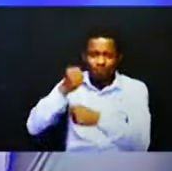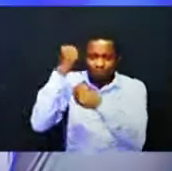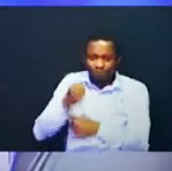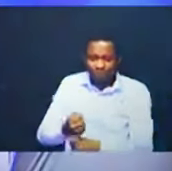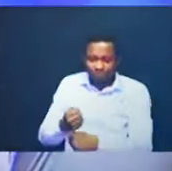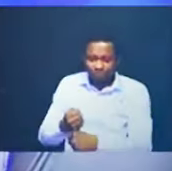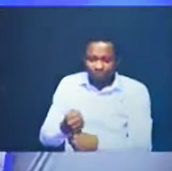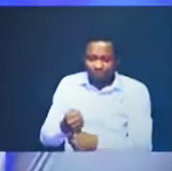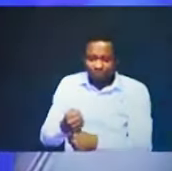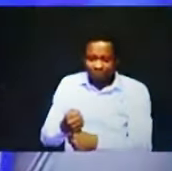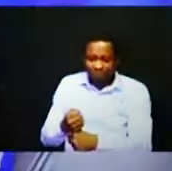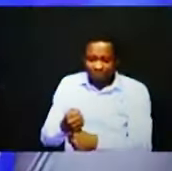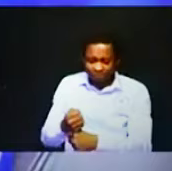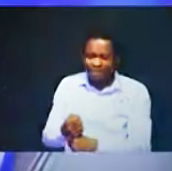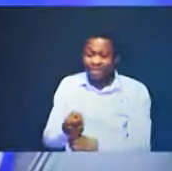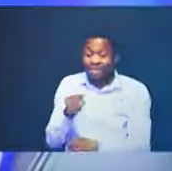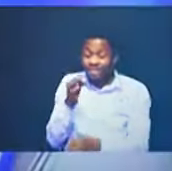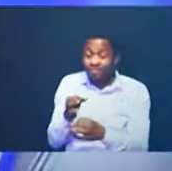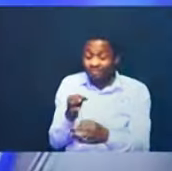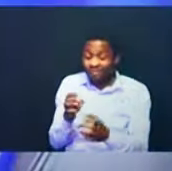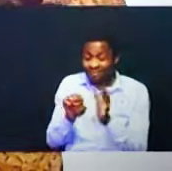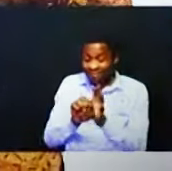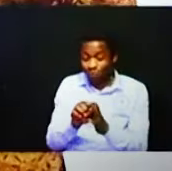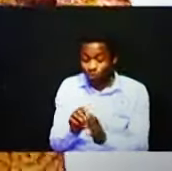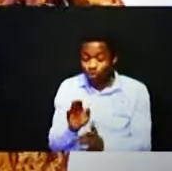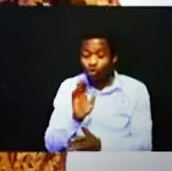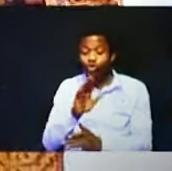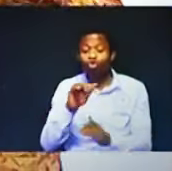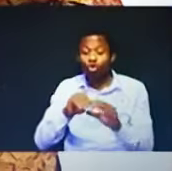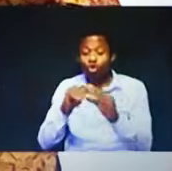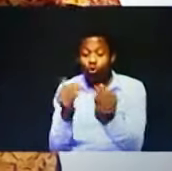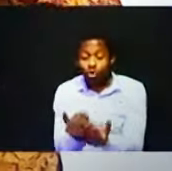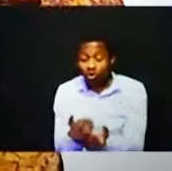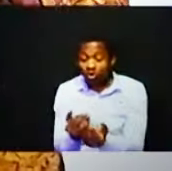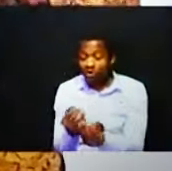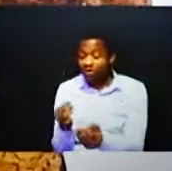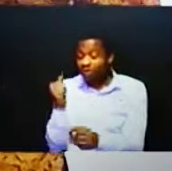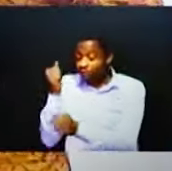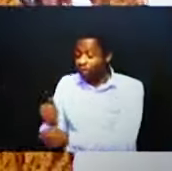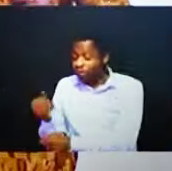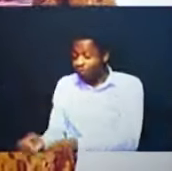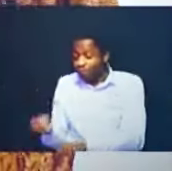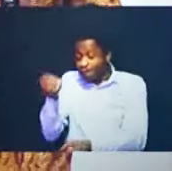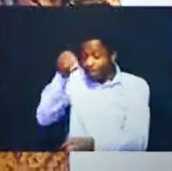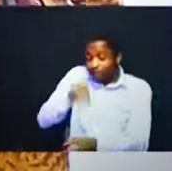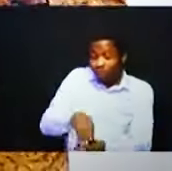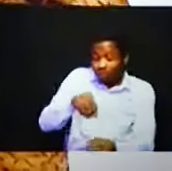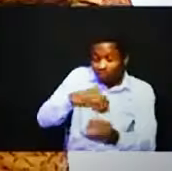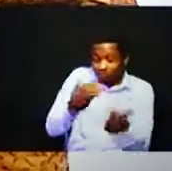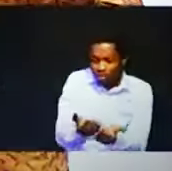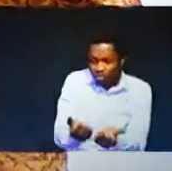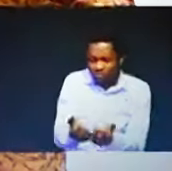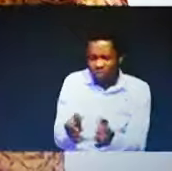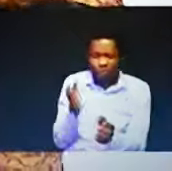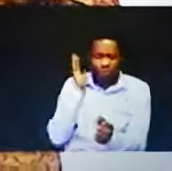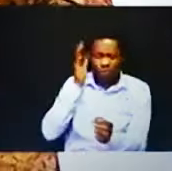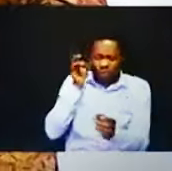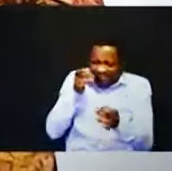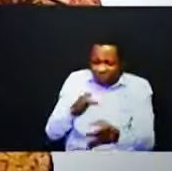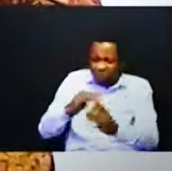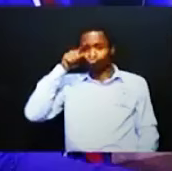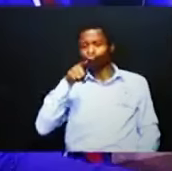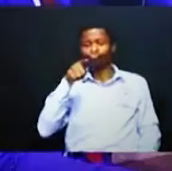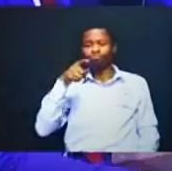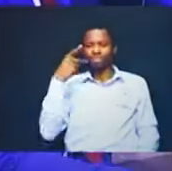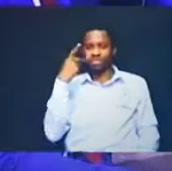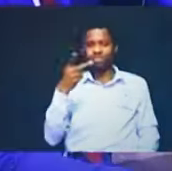you to eschew evil. Ni pebi owa wo chire duani bi se fufu a tense yekura odi betum no wo hun tense na won pese wodi